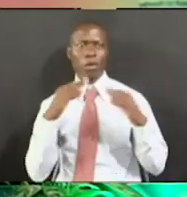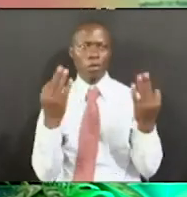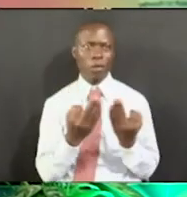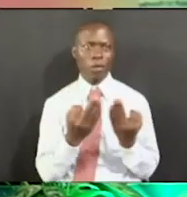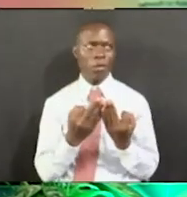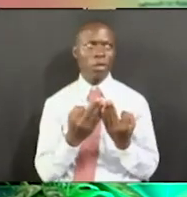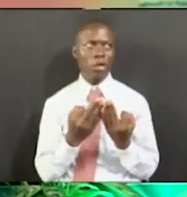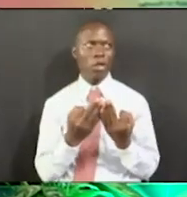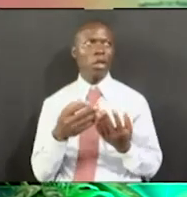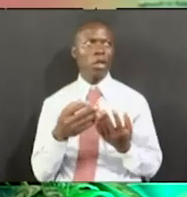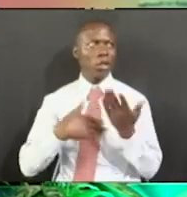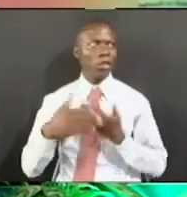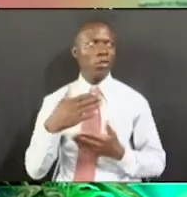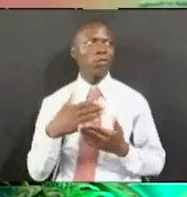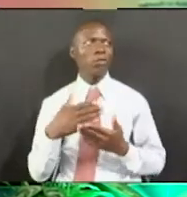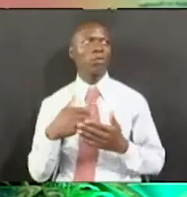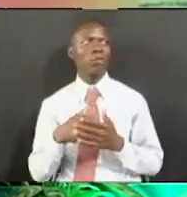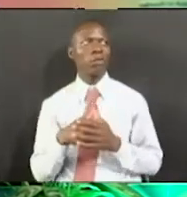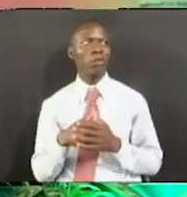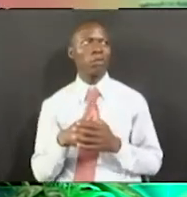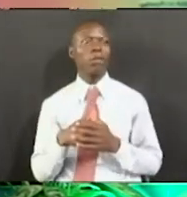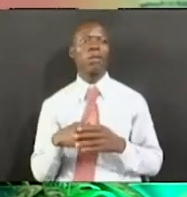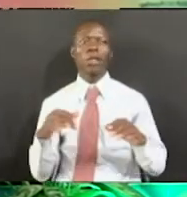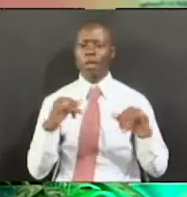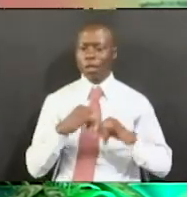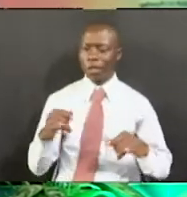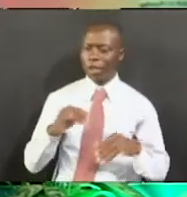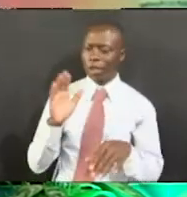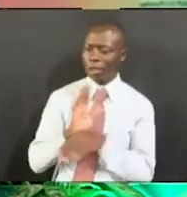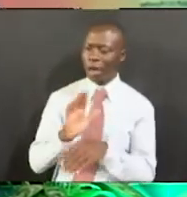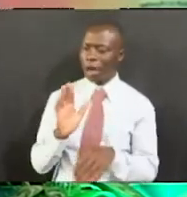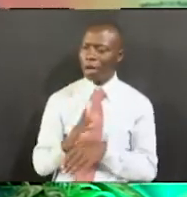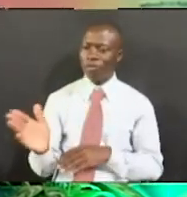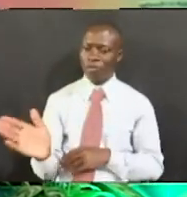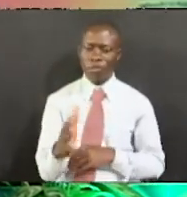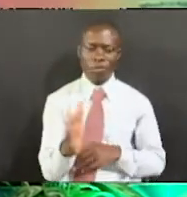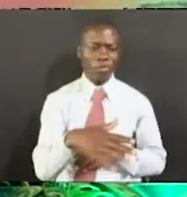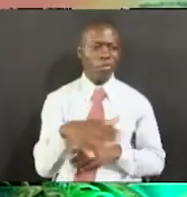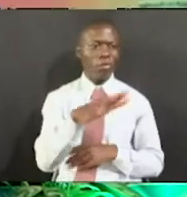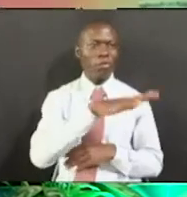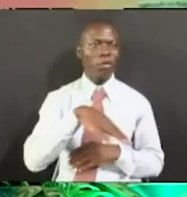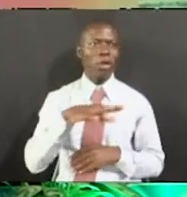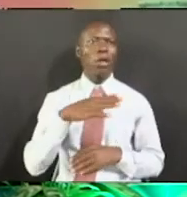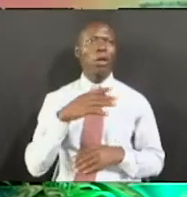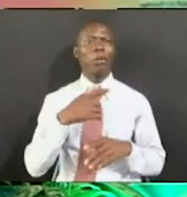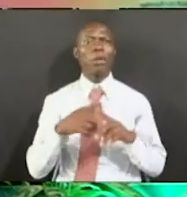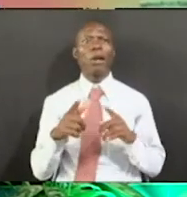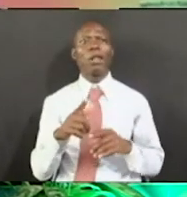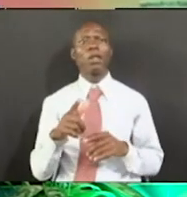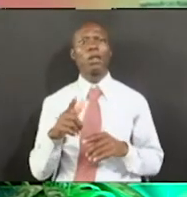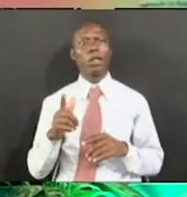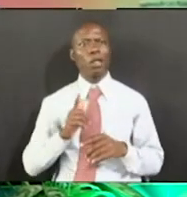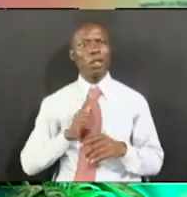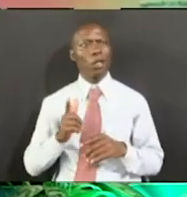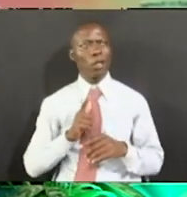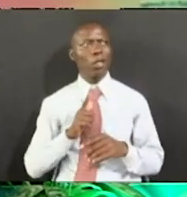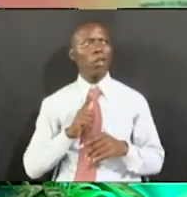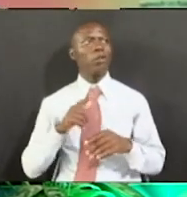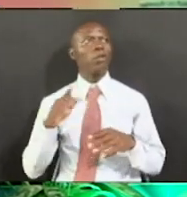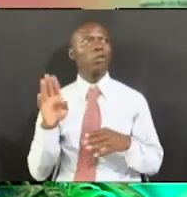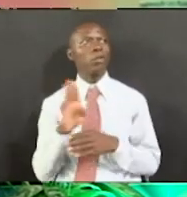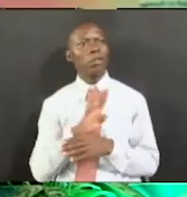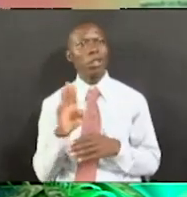caretaker cleaning the church compound. But the lady was my friend, and I gave her a good name, Chipsy.